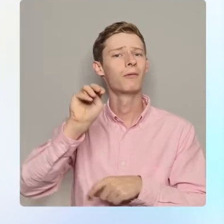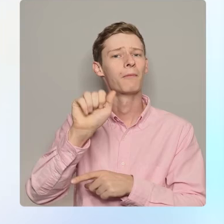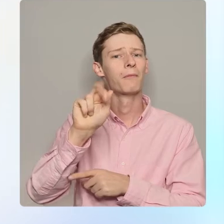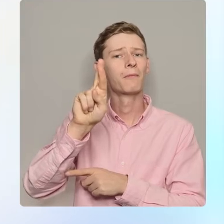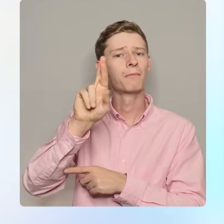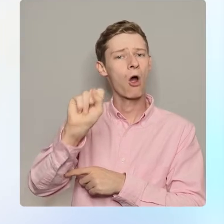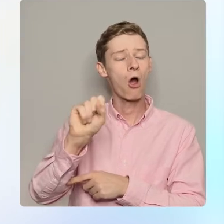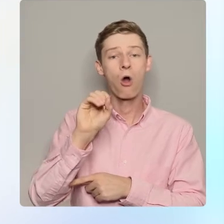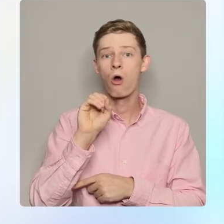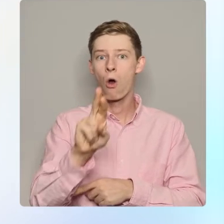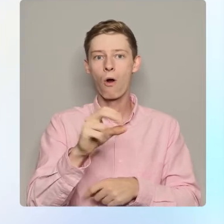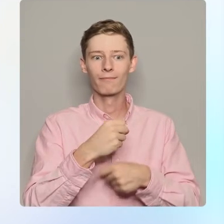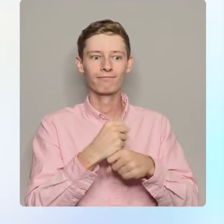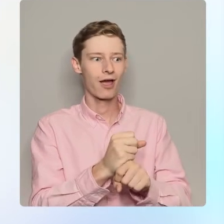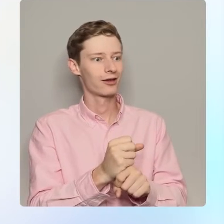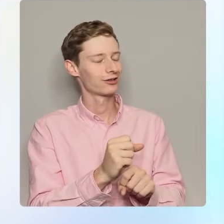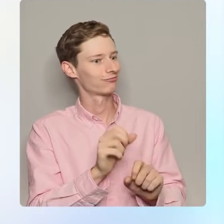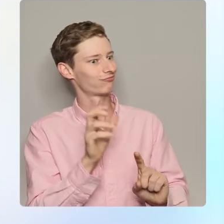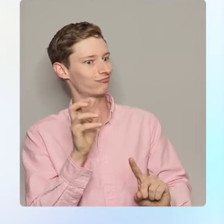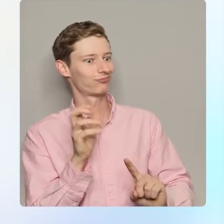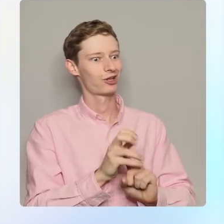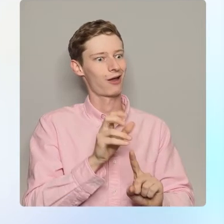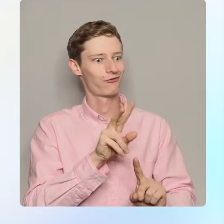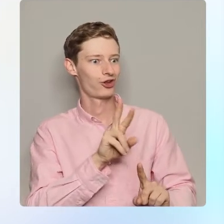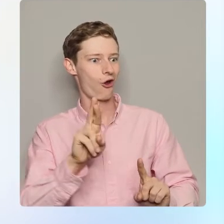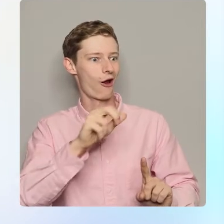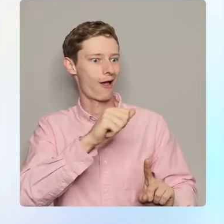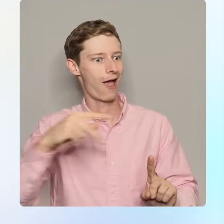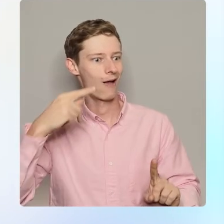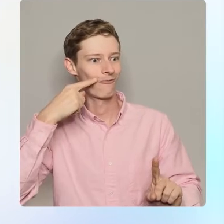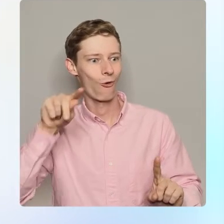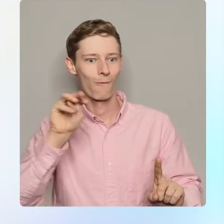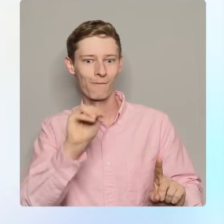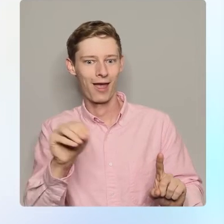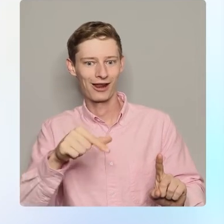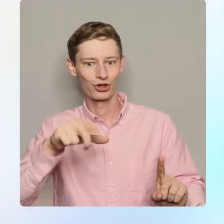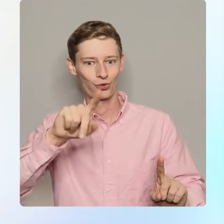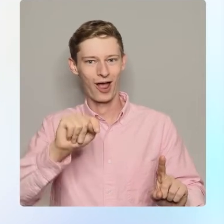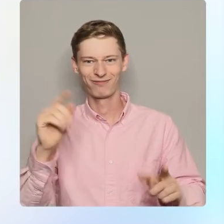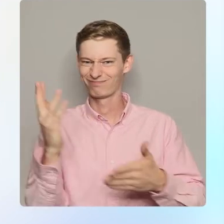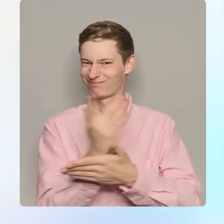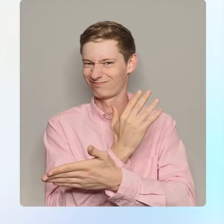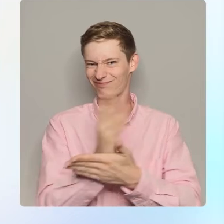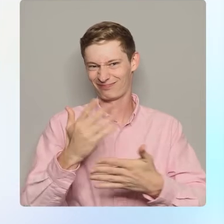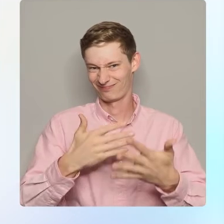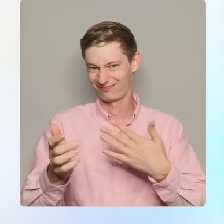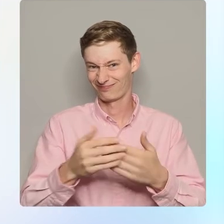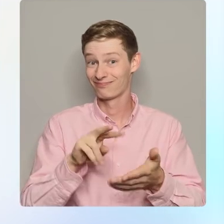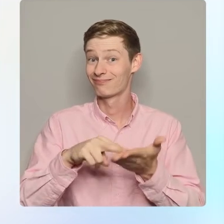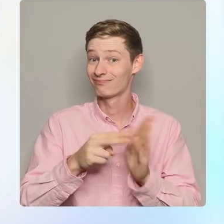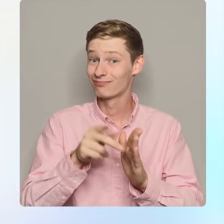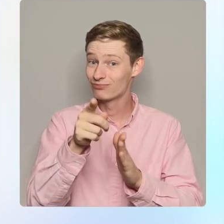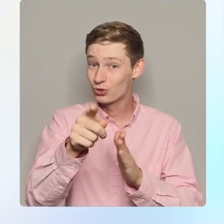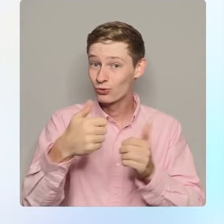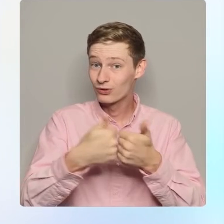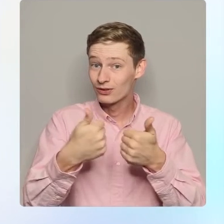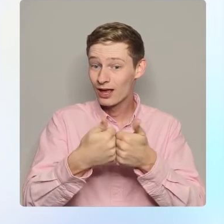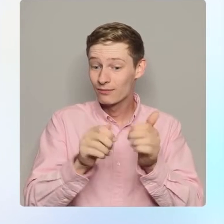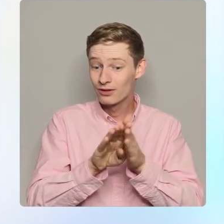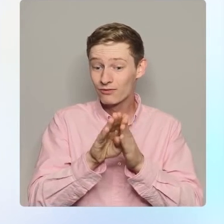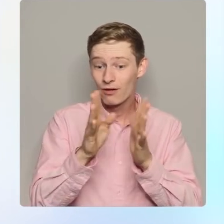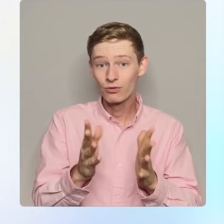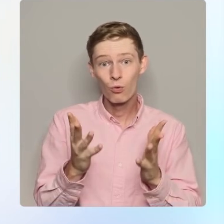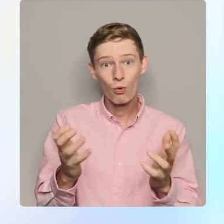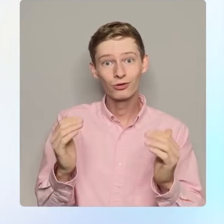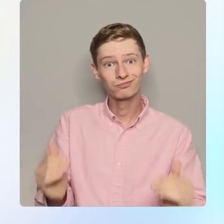development lifecycle when they're a lot easier and cheaper to fix. And this is true across all domains. It doesn't matter